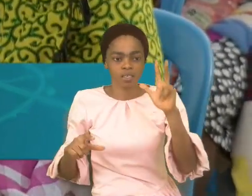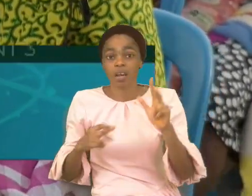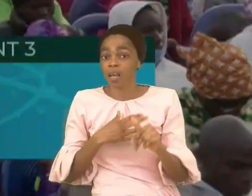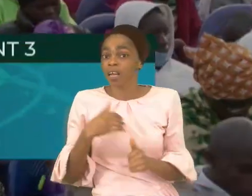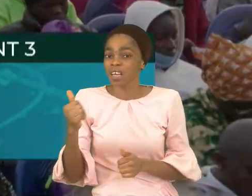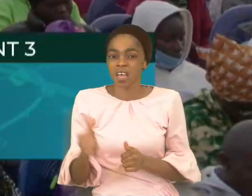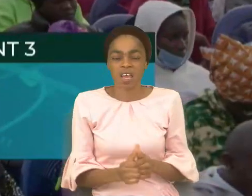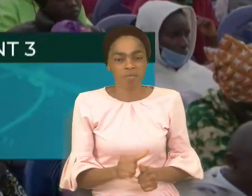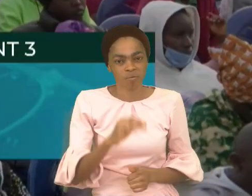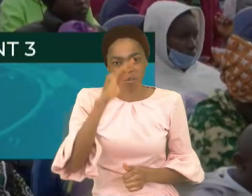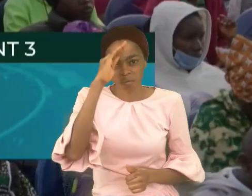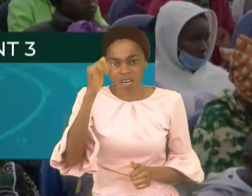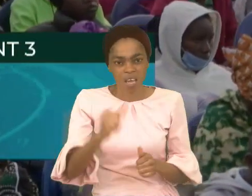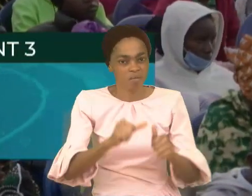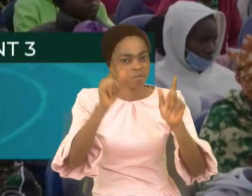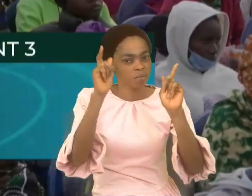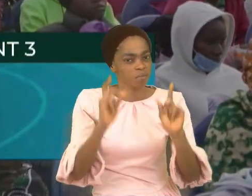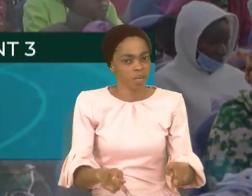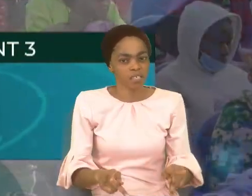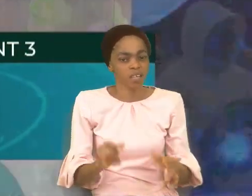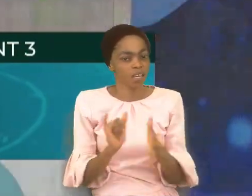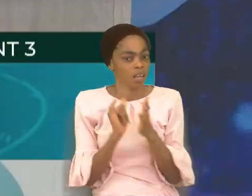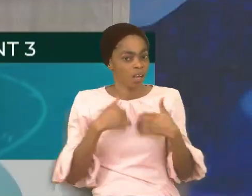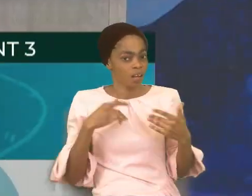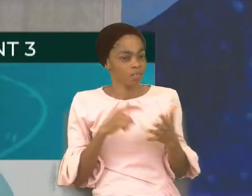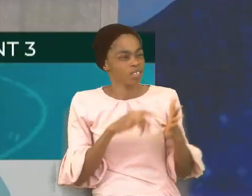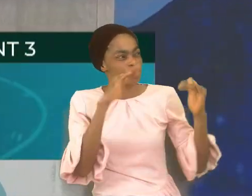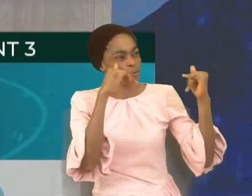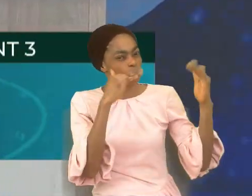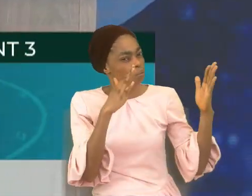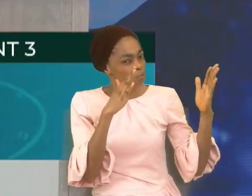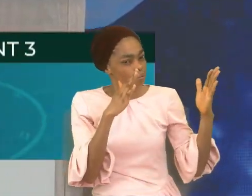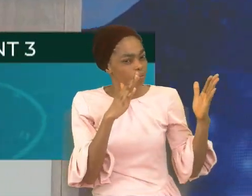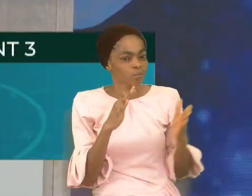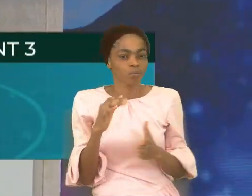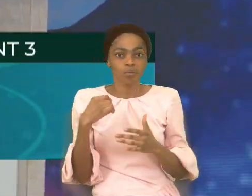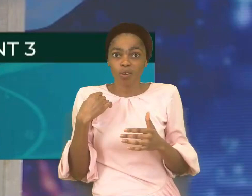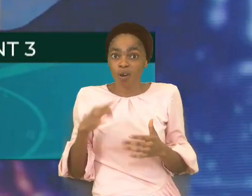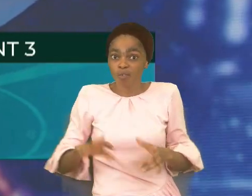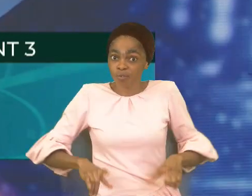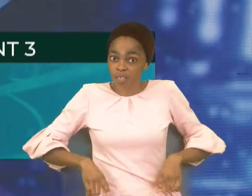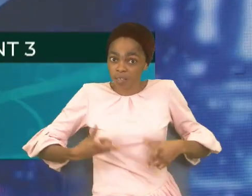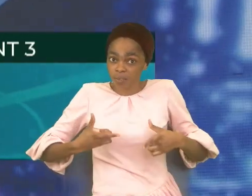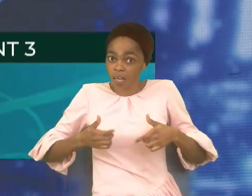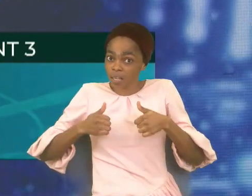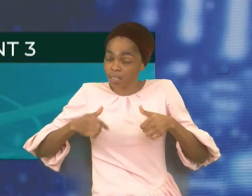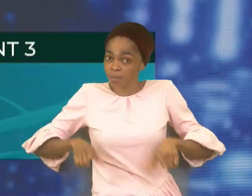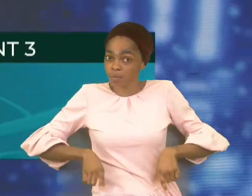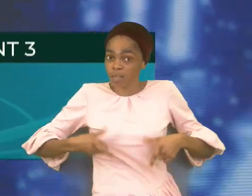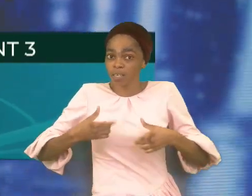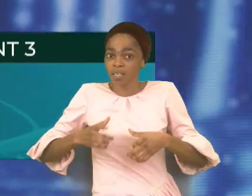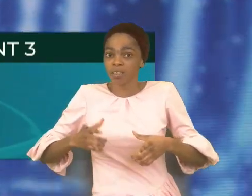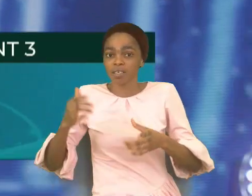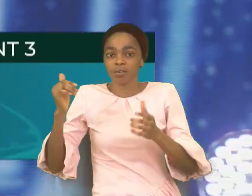of spending eternity with God in heaven, every man that has this hope, not just